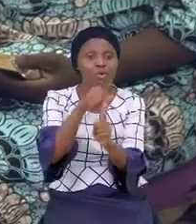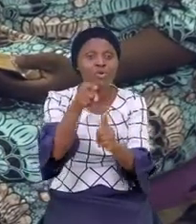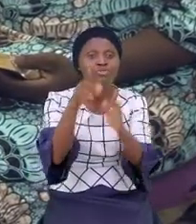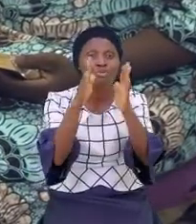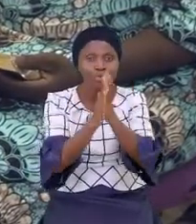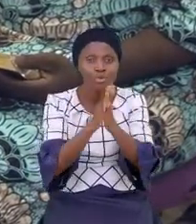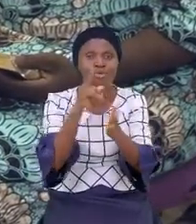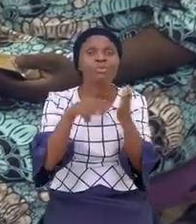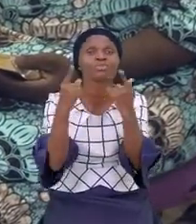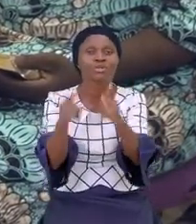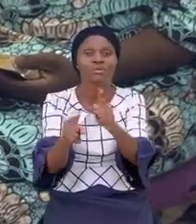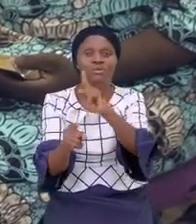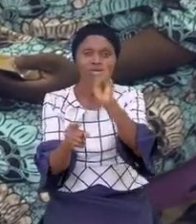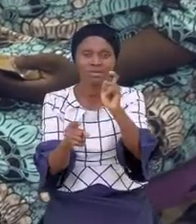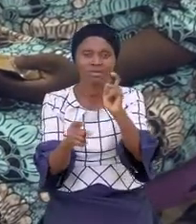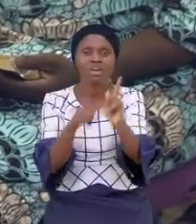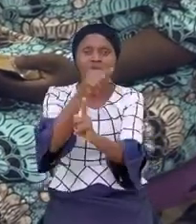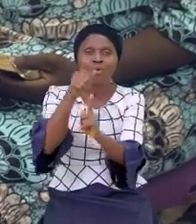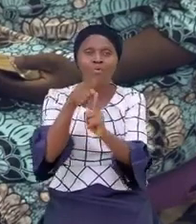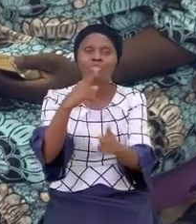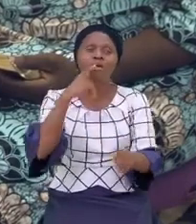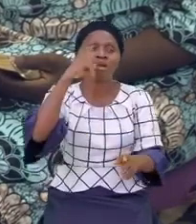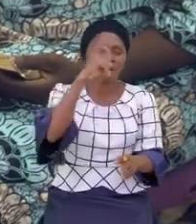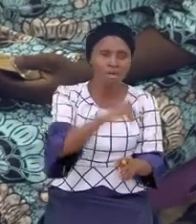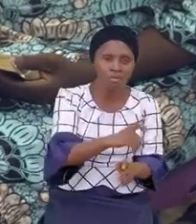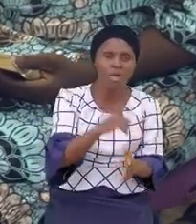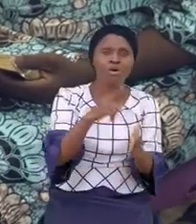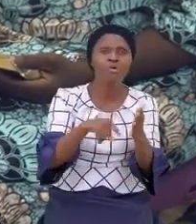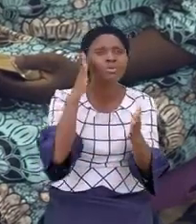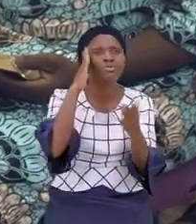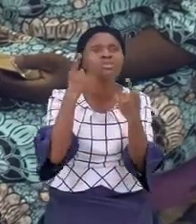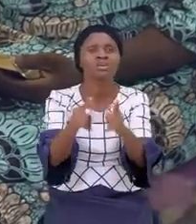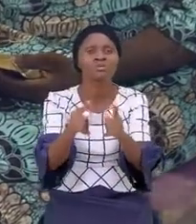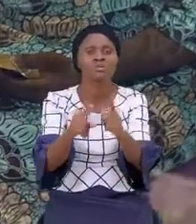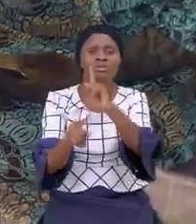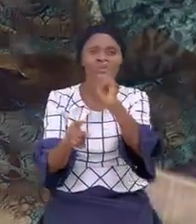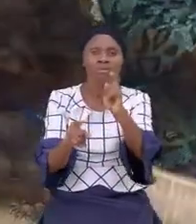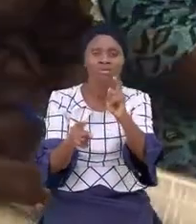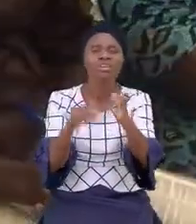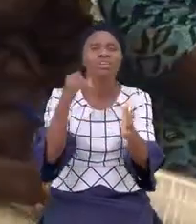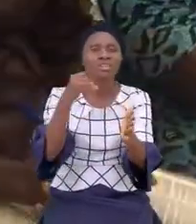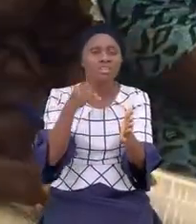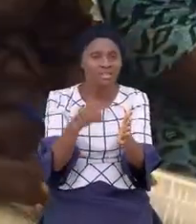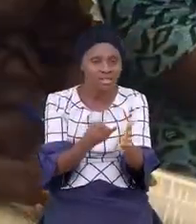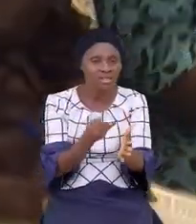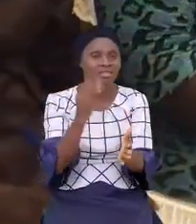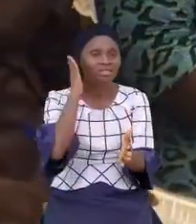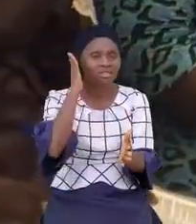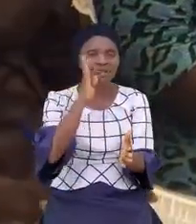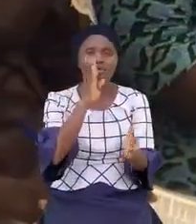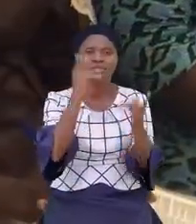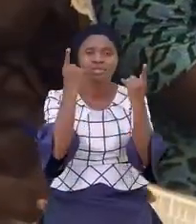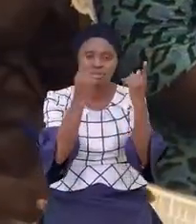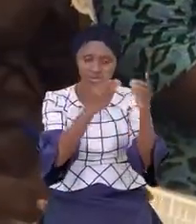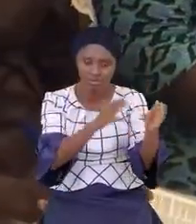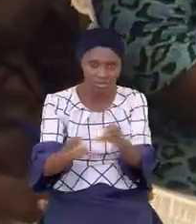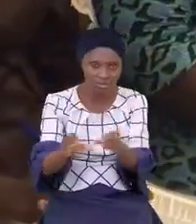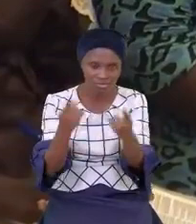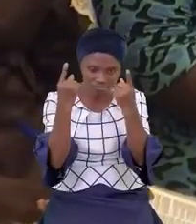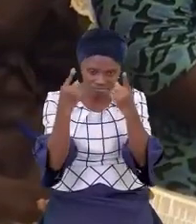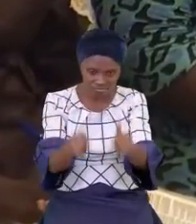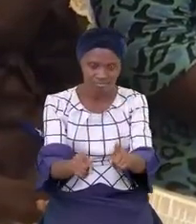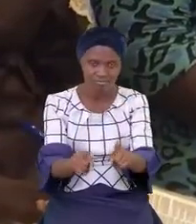happen? When you command, what will happen? It shall be